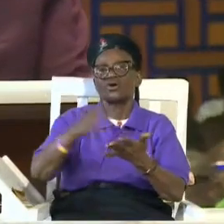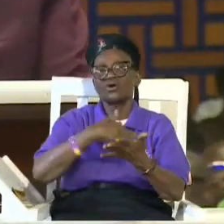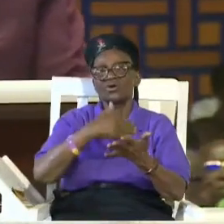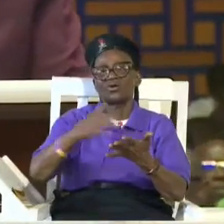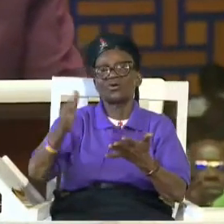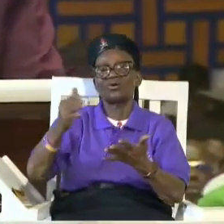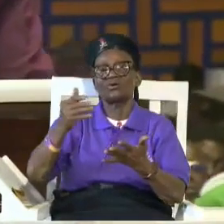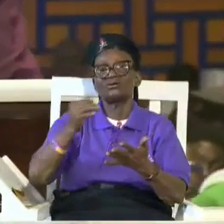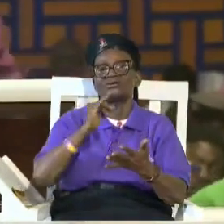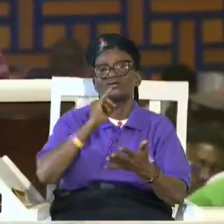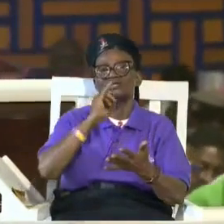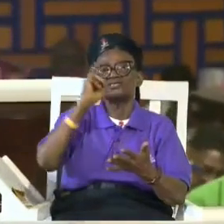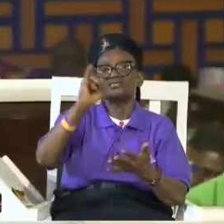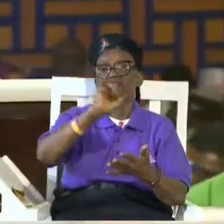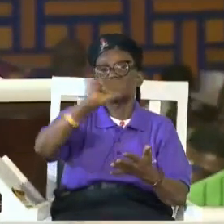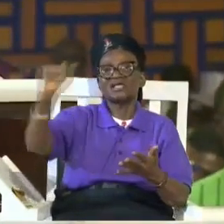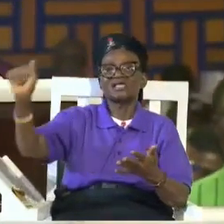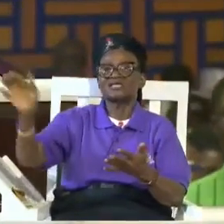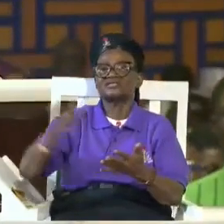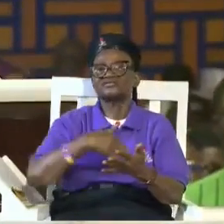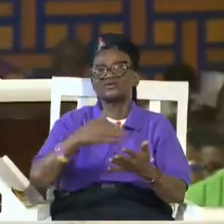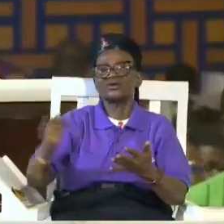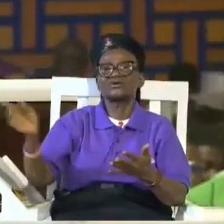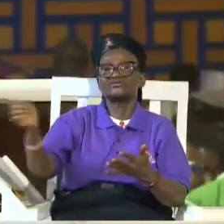It's a song you know very well.